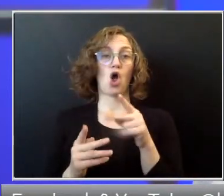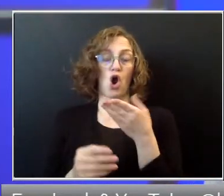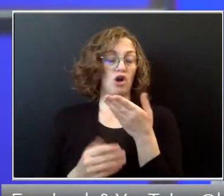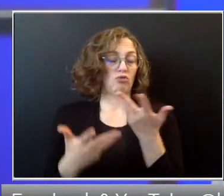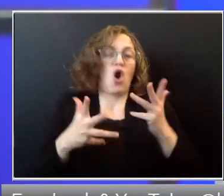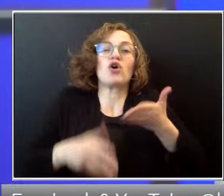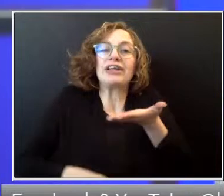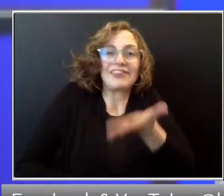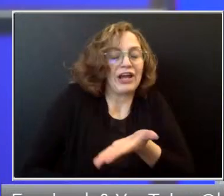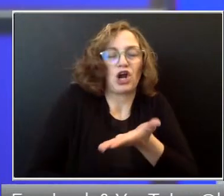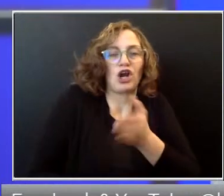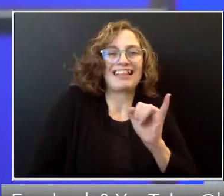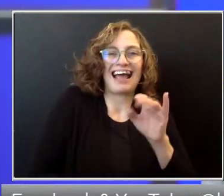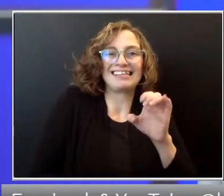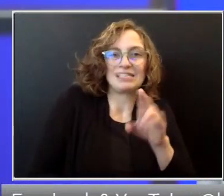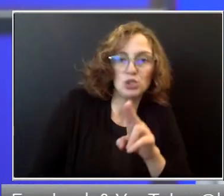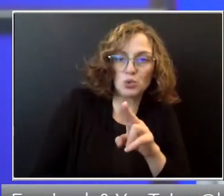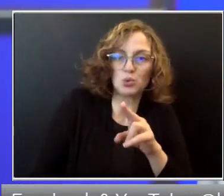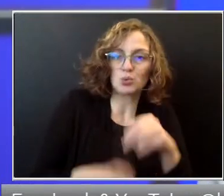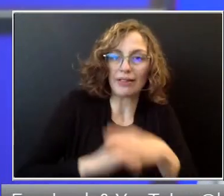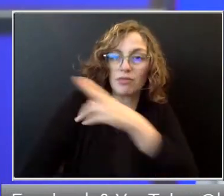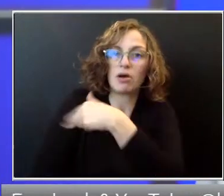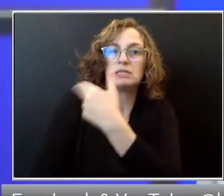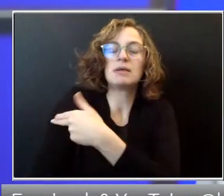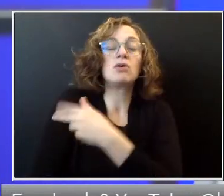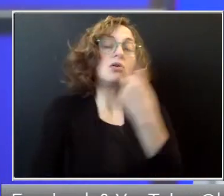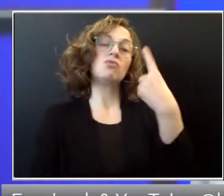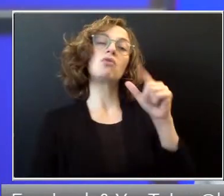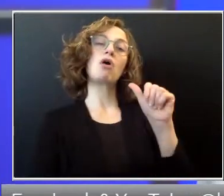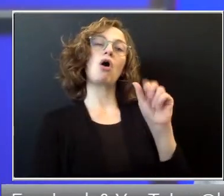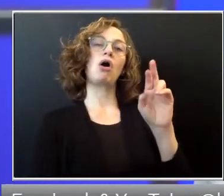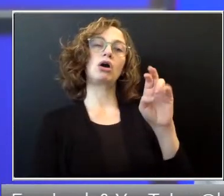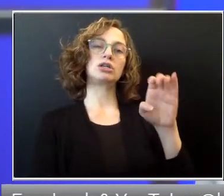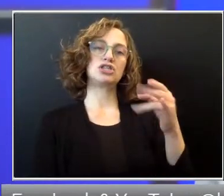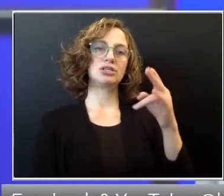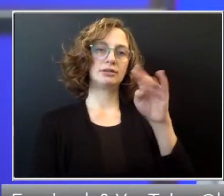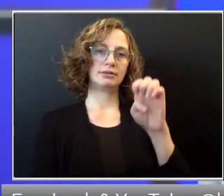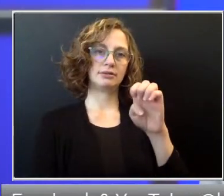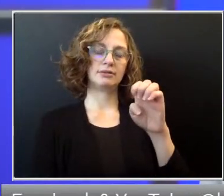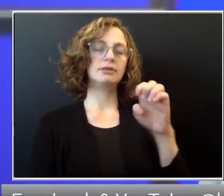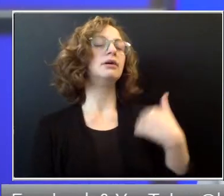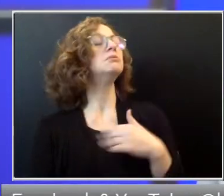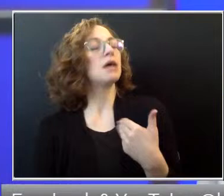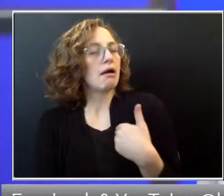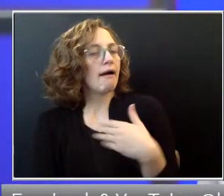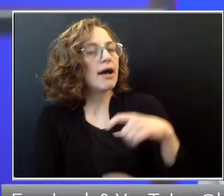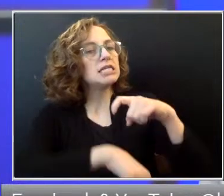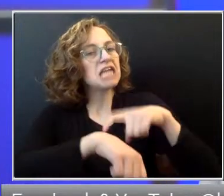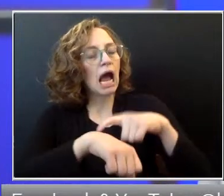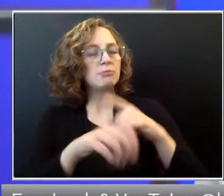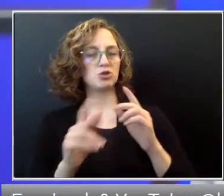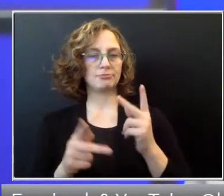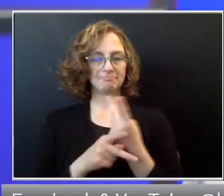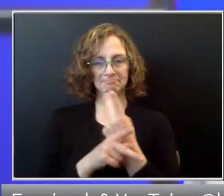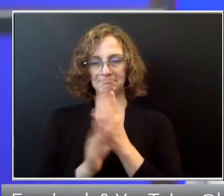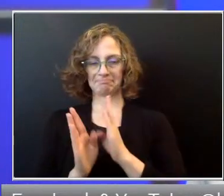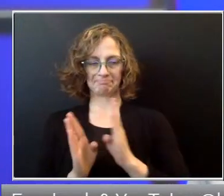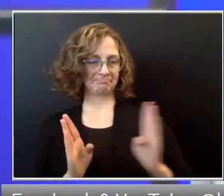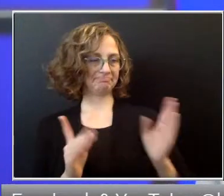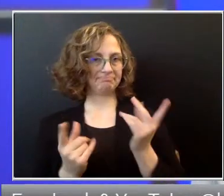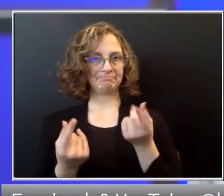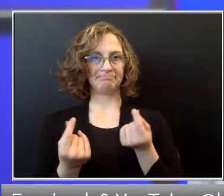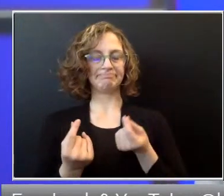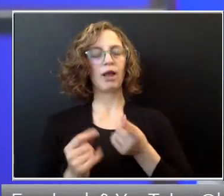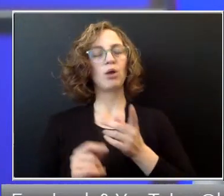Archie, it was sort of, we had time to get things organized. It was more coordinating it in the context